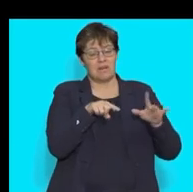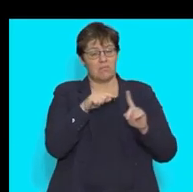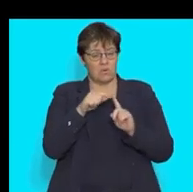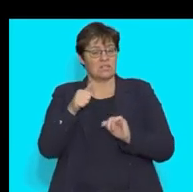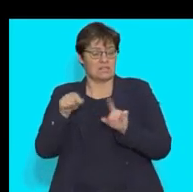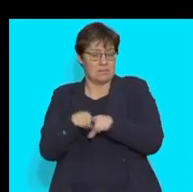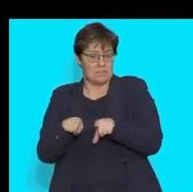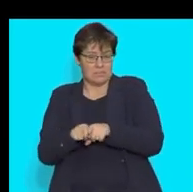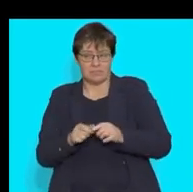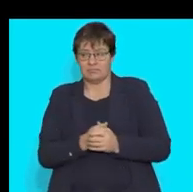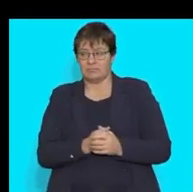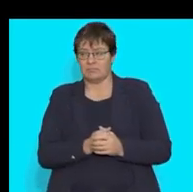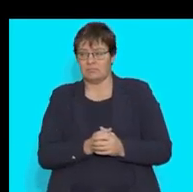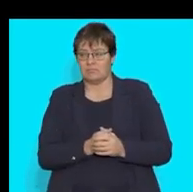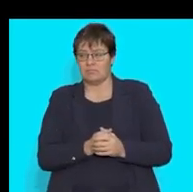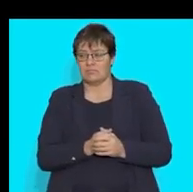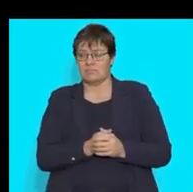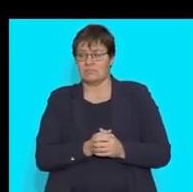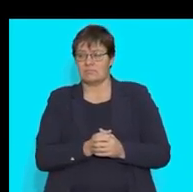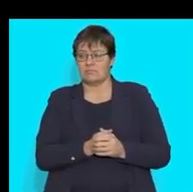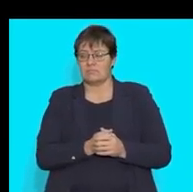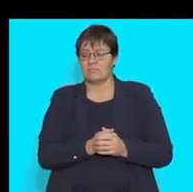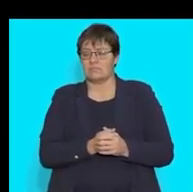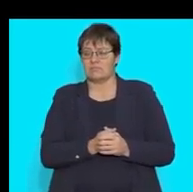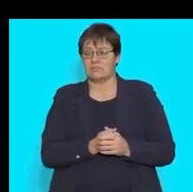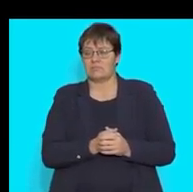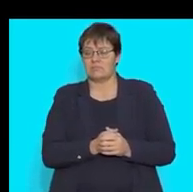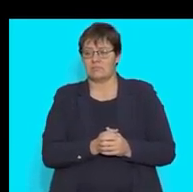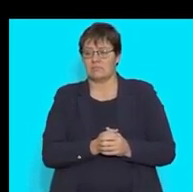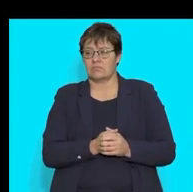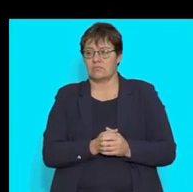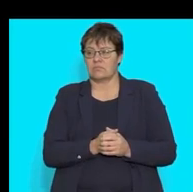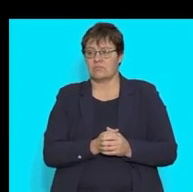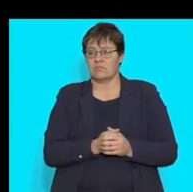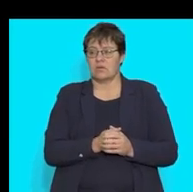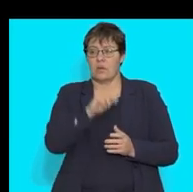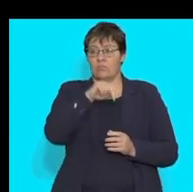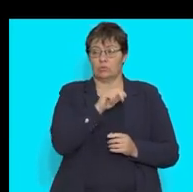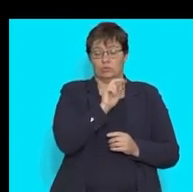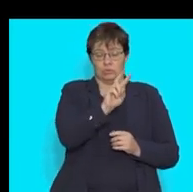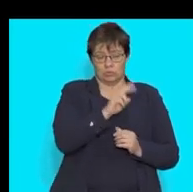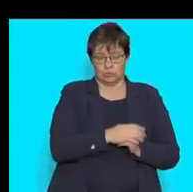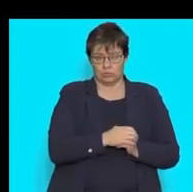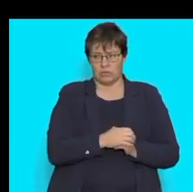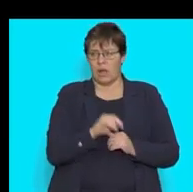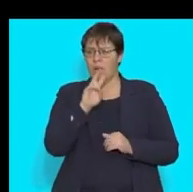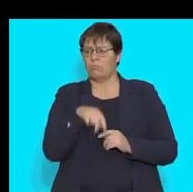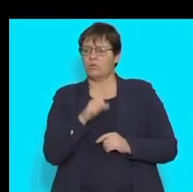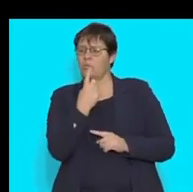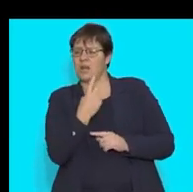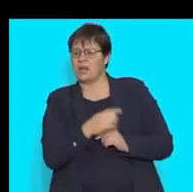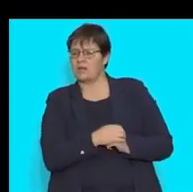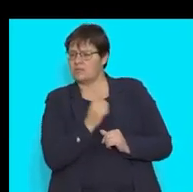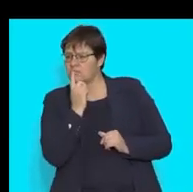15.6 as well. So those two points, 15.6, 15.6, that is 0.2. What about